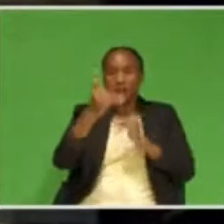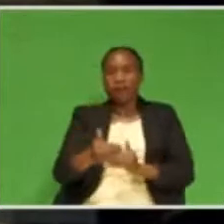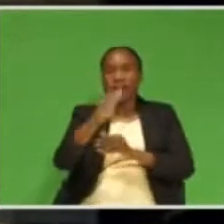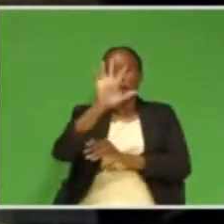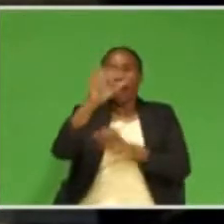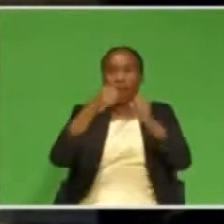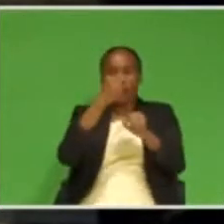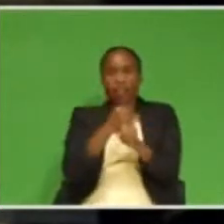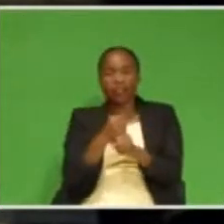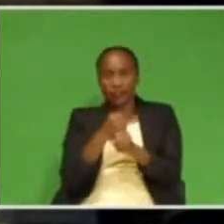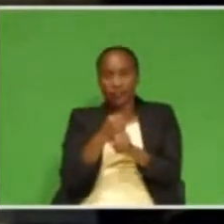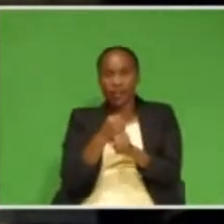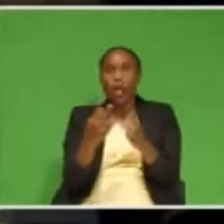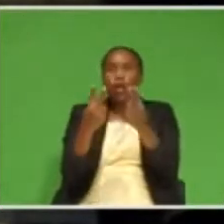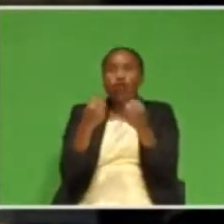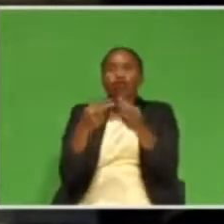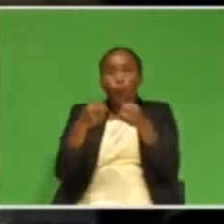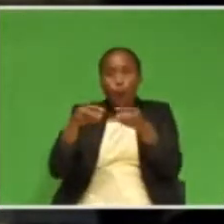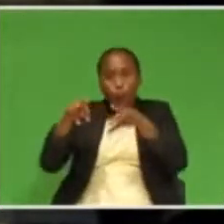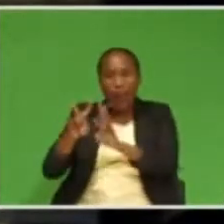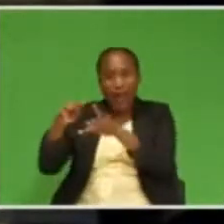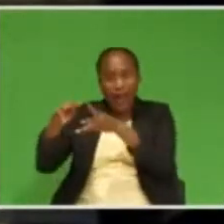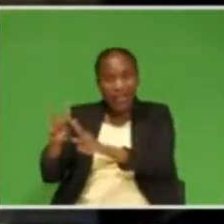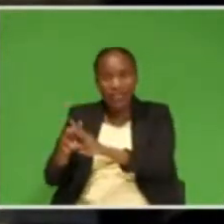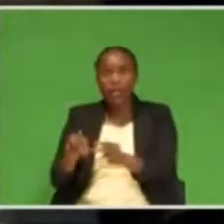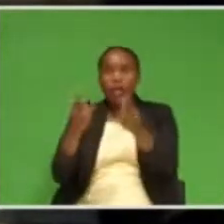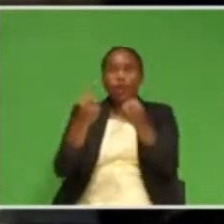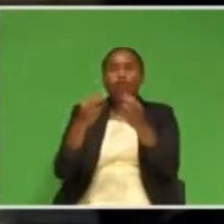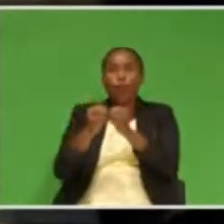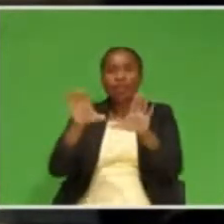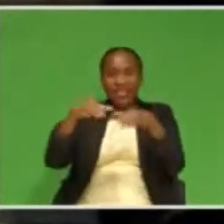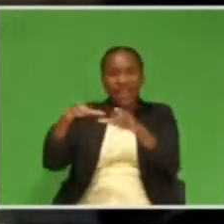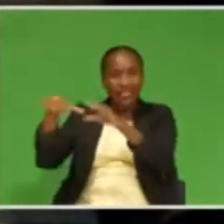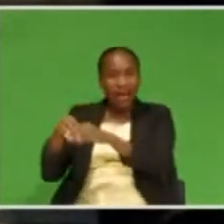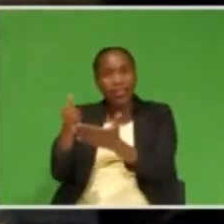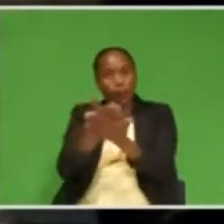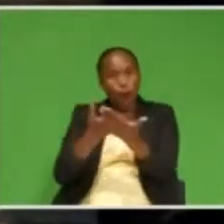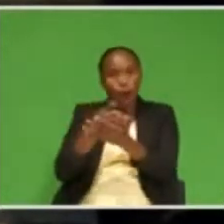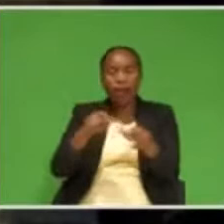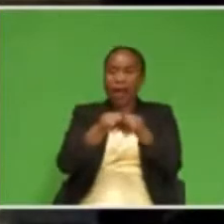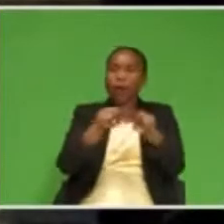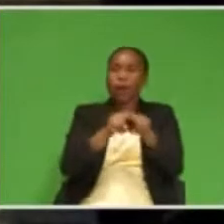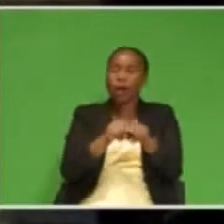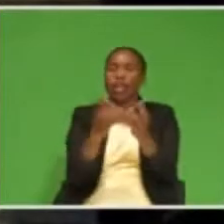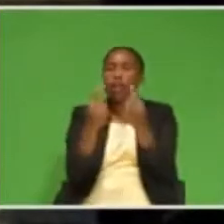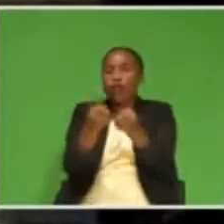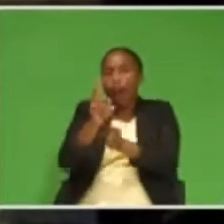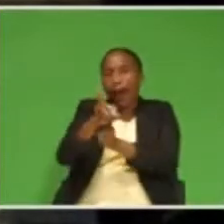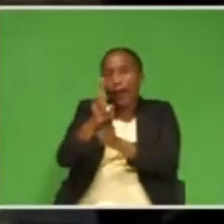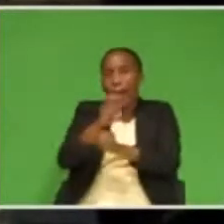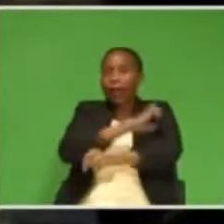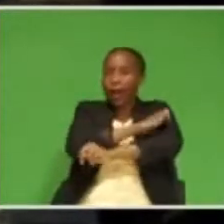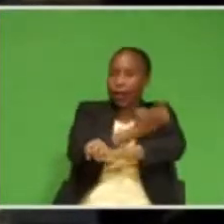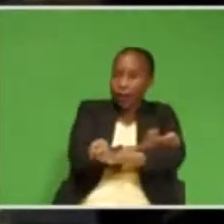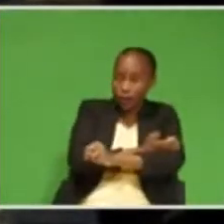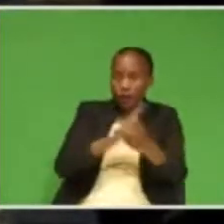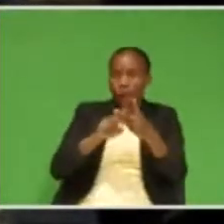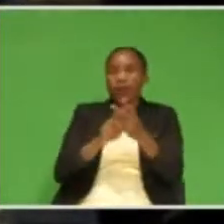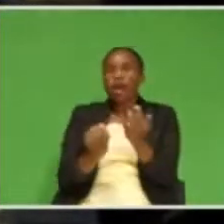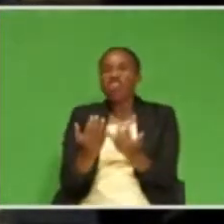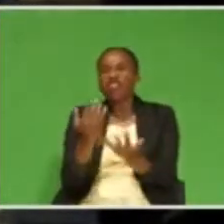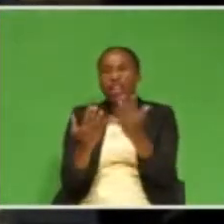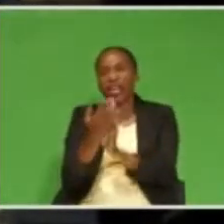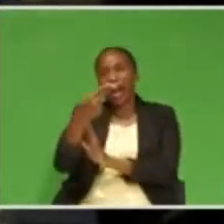new frontiers, new sectors of our economy such as renewable energy, green